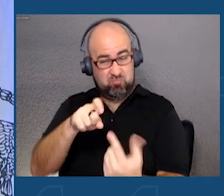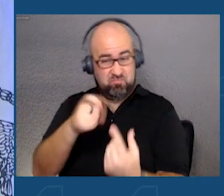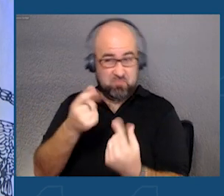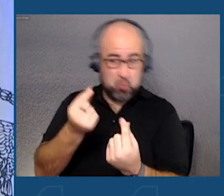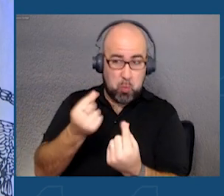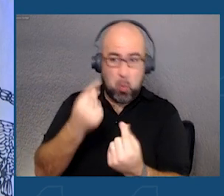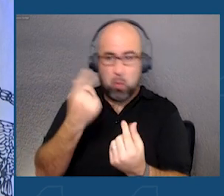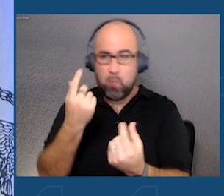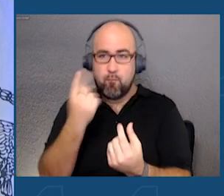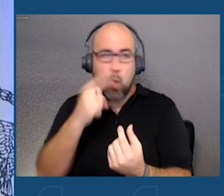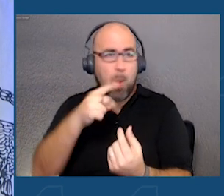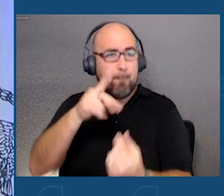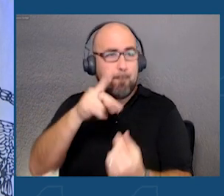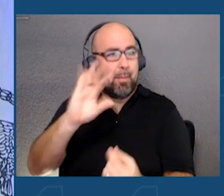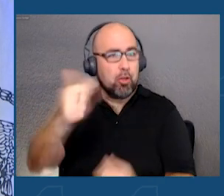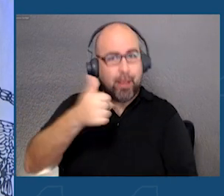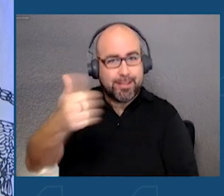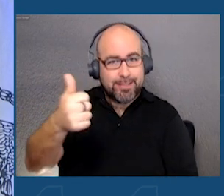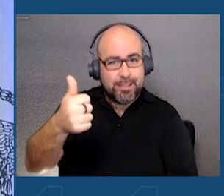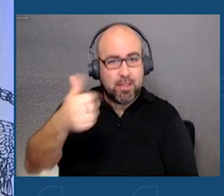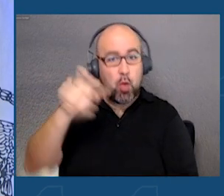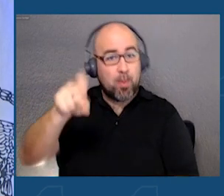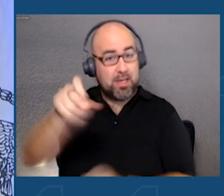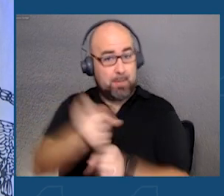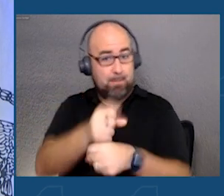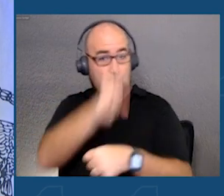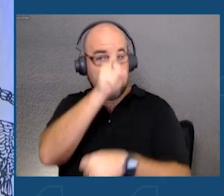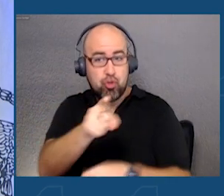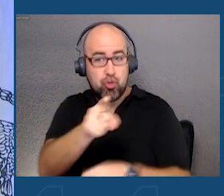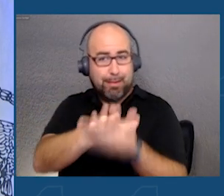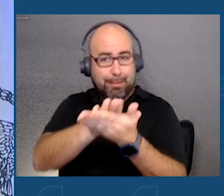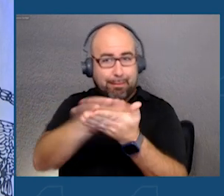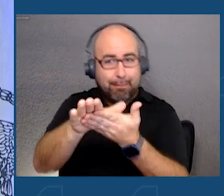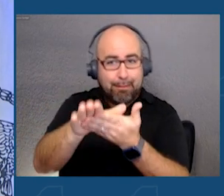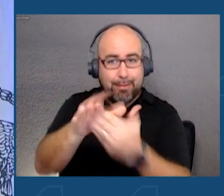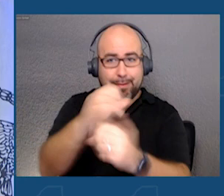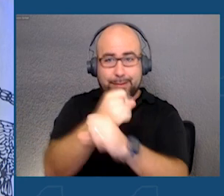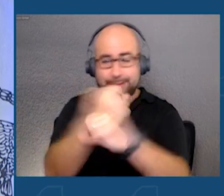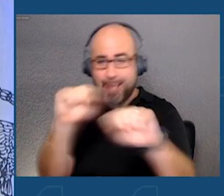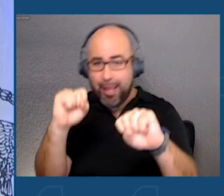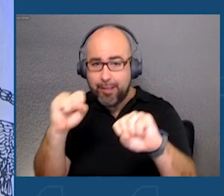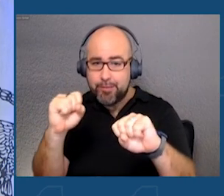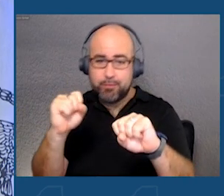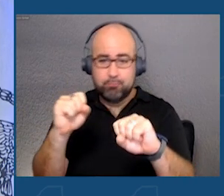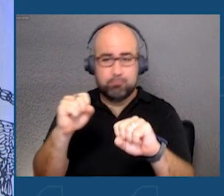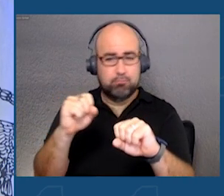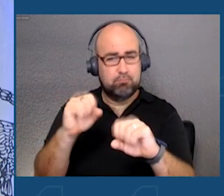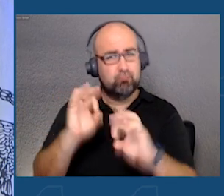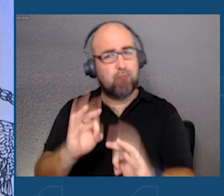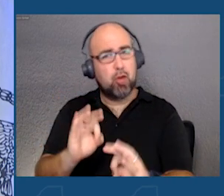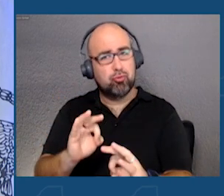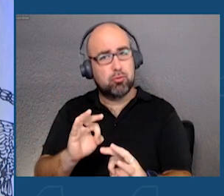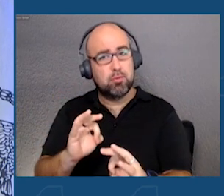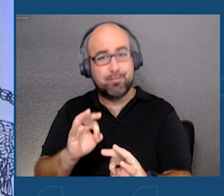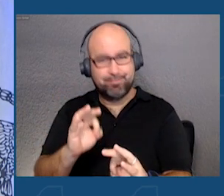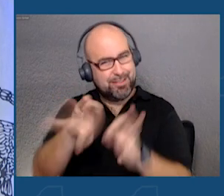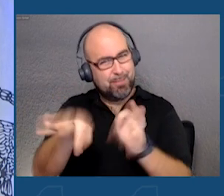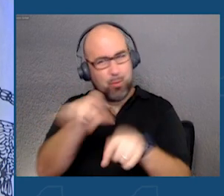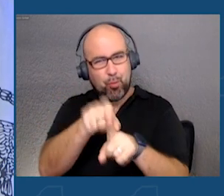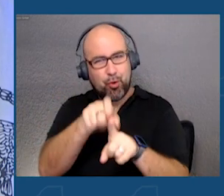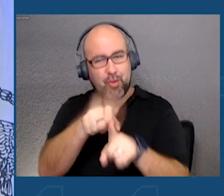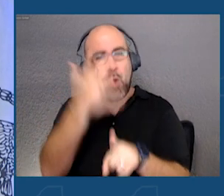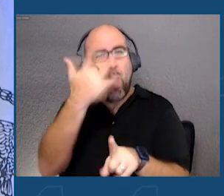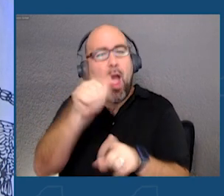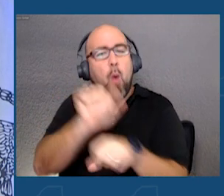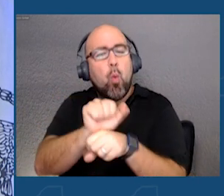system. We have to make sure that it's clean, safe, modern. Simple words. A lot of work behind each one of those, but